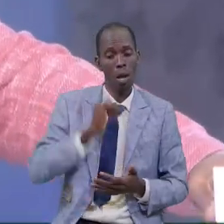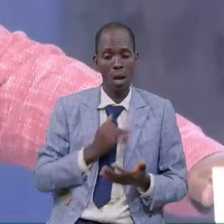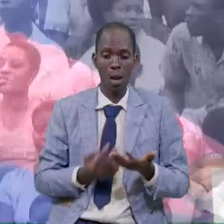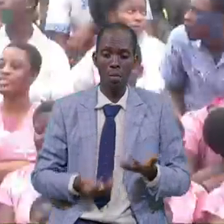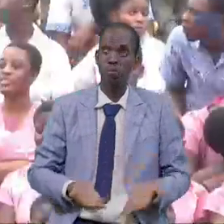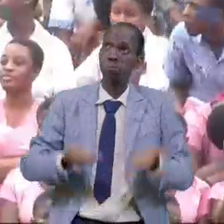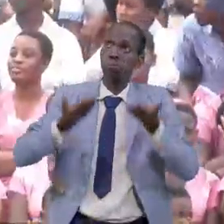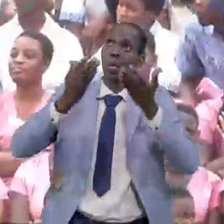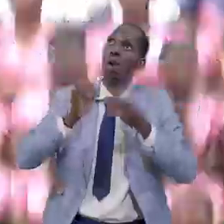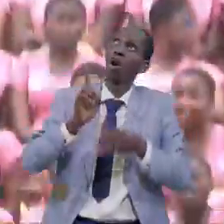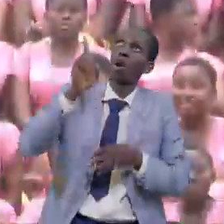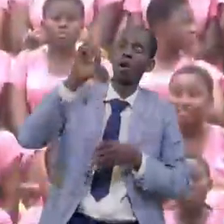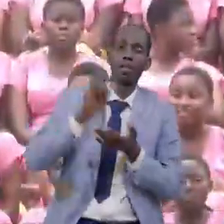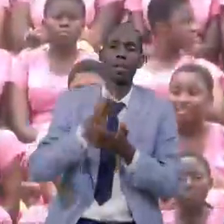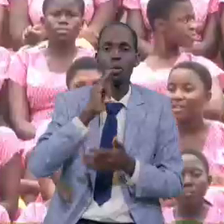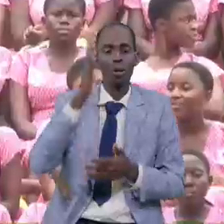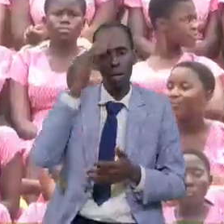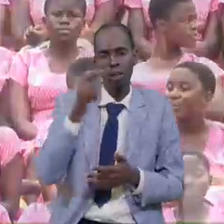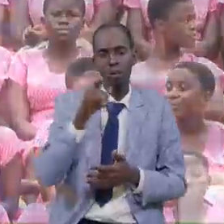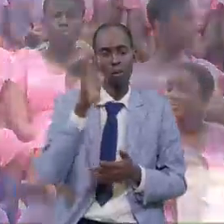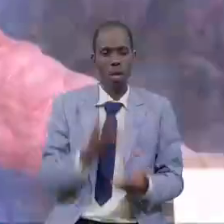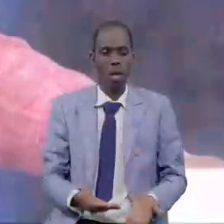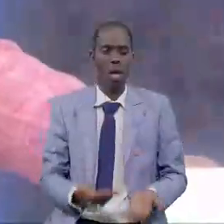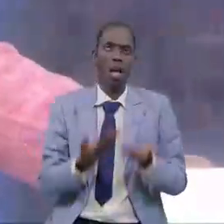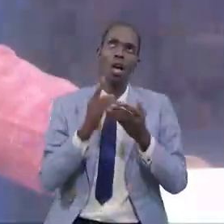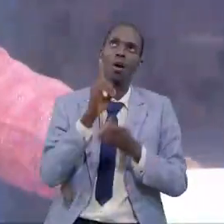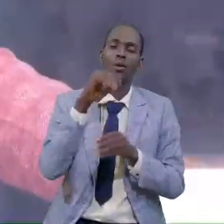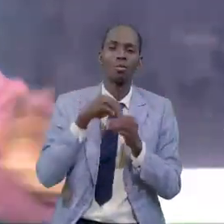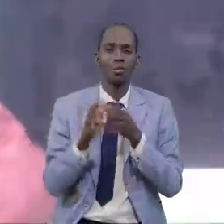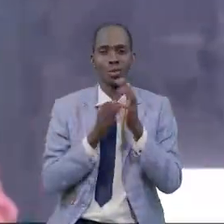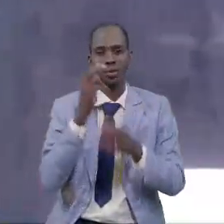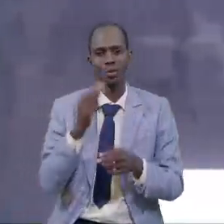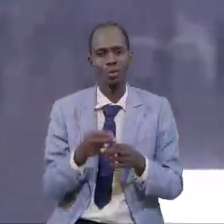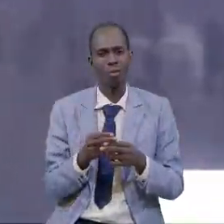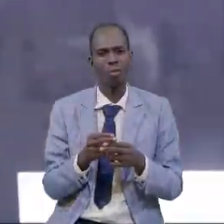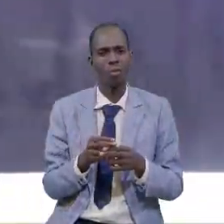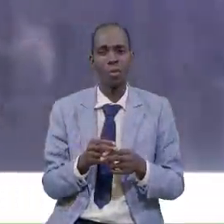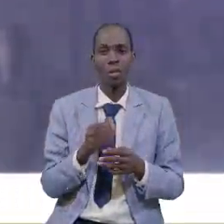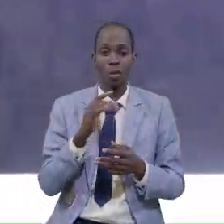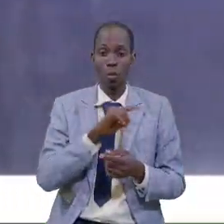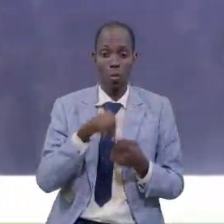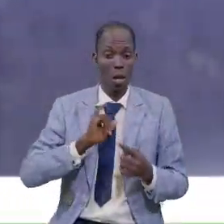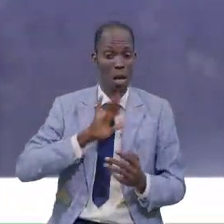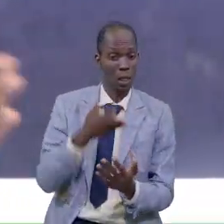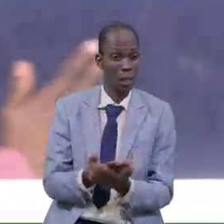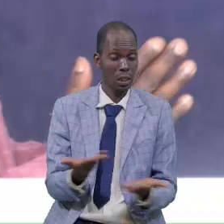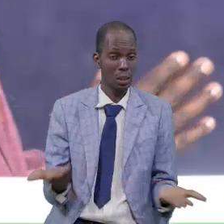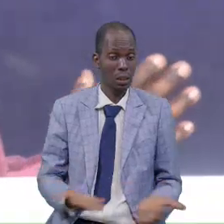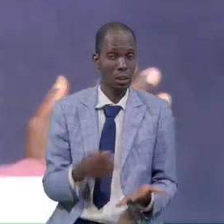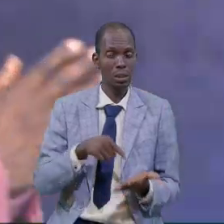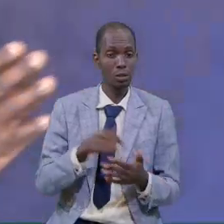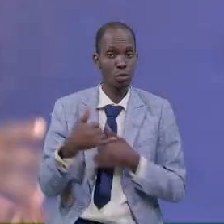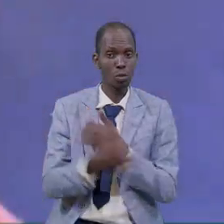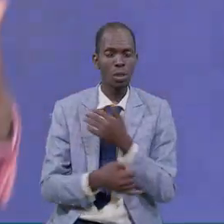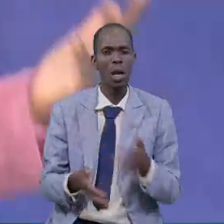up. You say, Pastor, they asked me when I came into the country, what's your faith